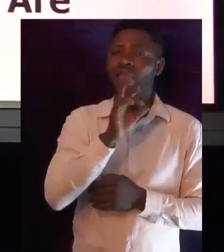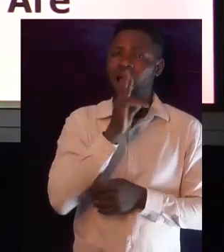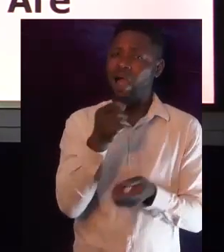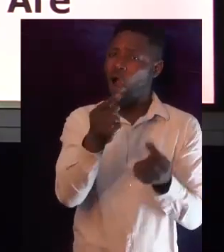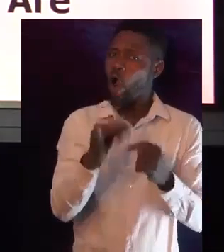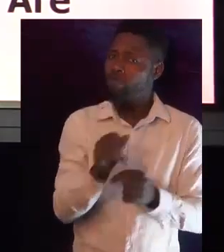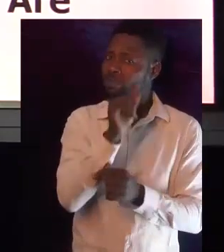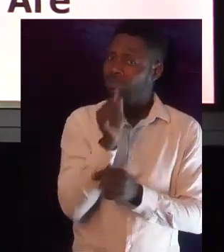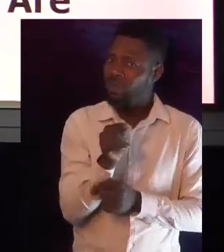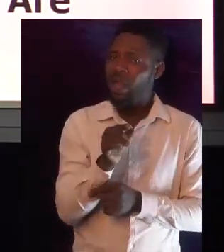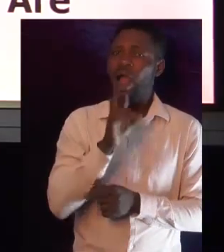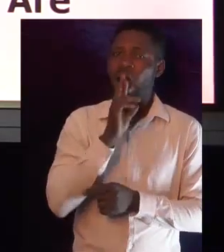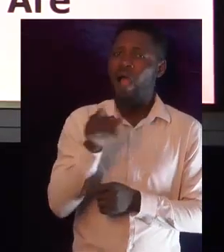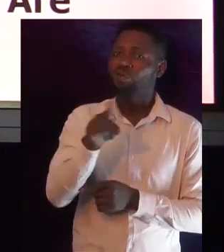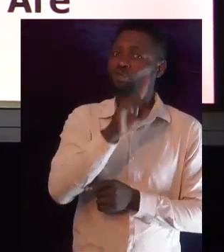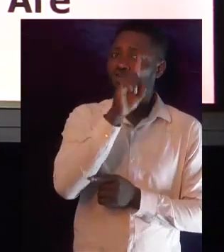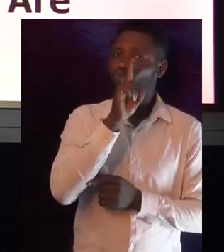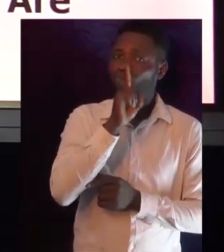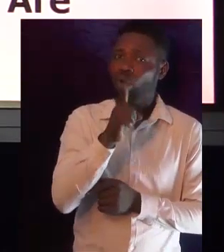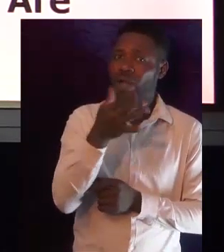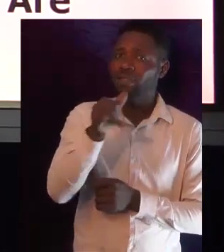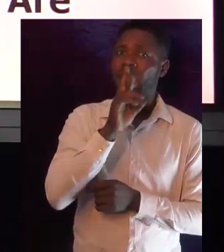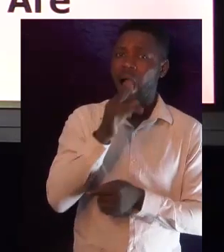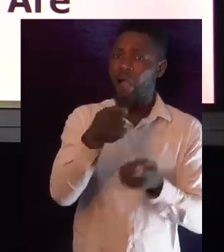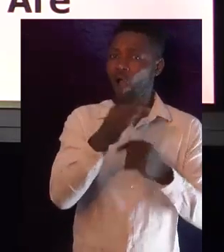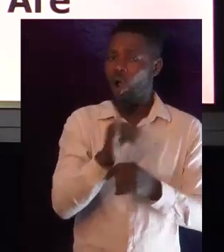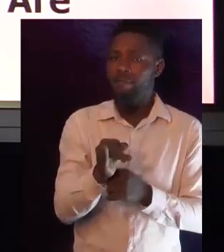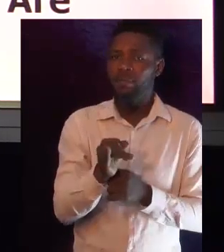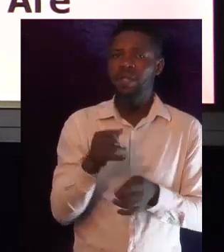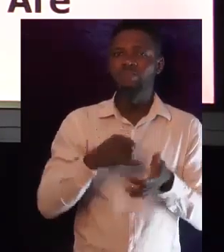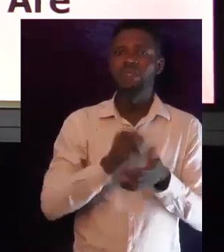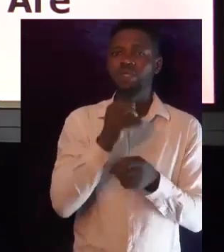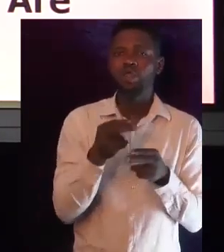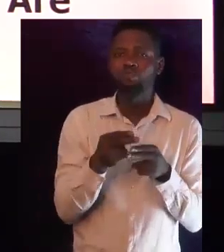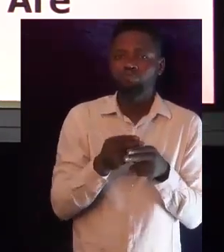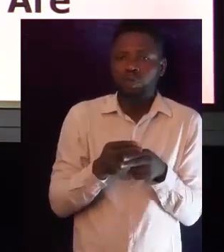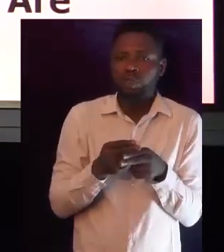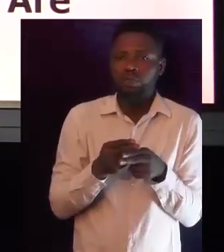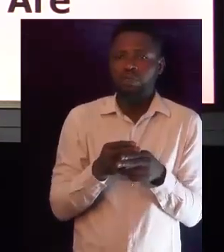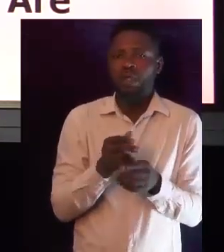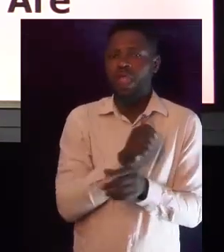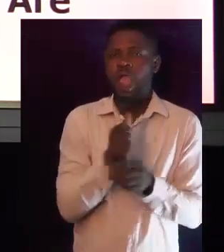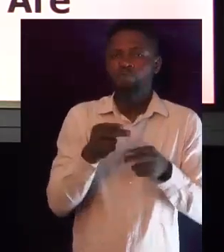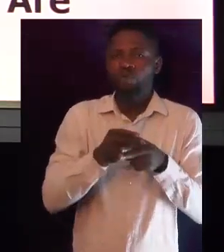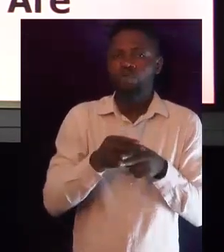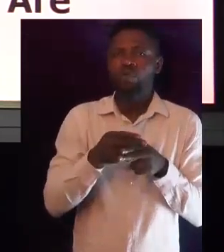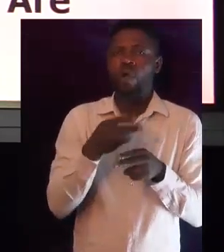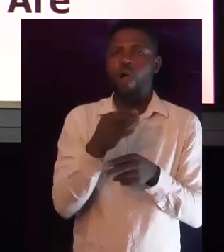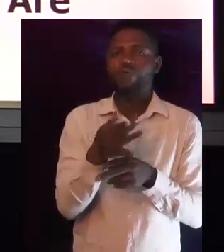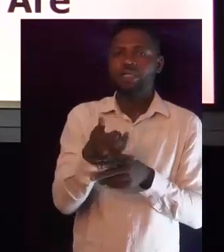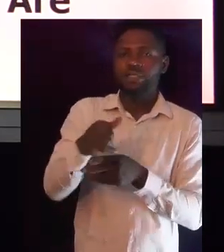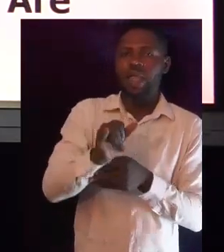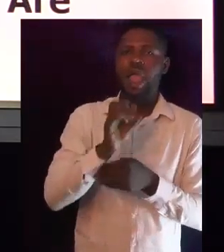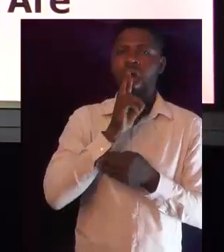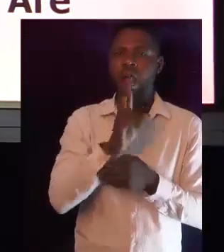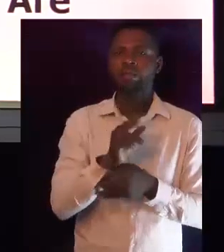coming? Are you sure they are coming? It is shortened, a shortened form of